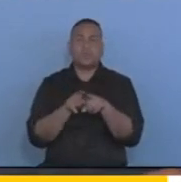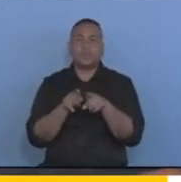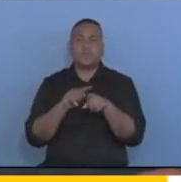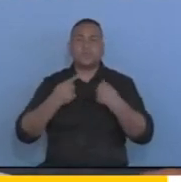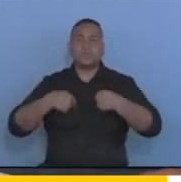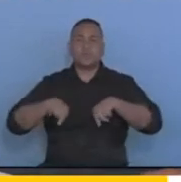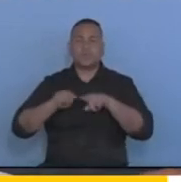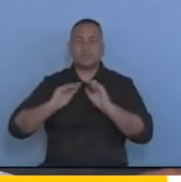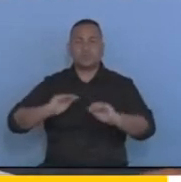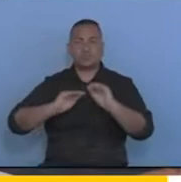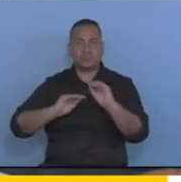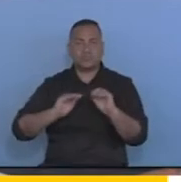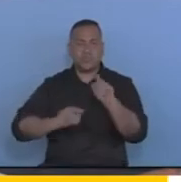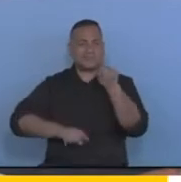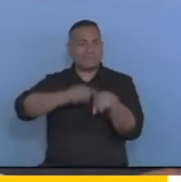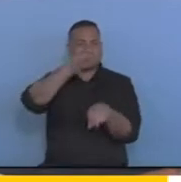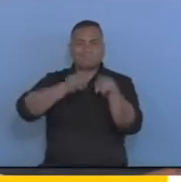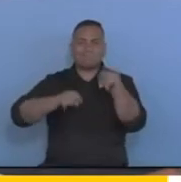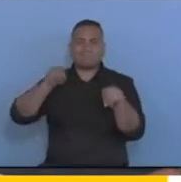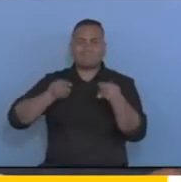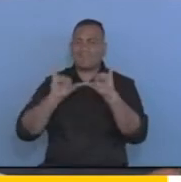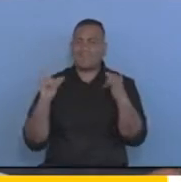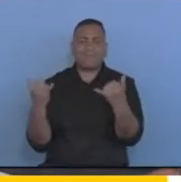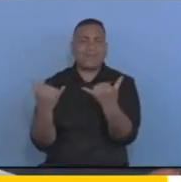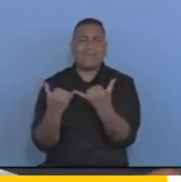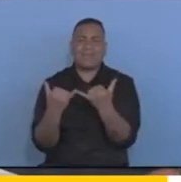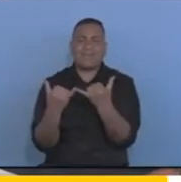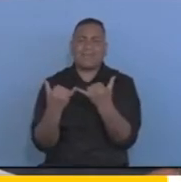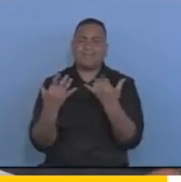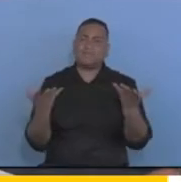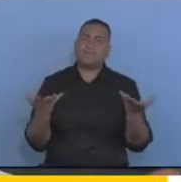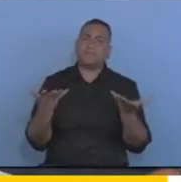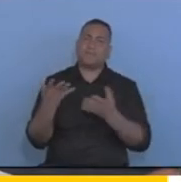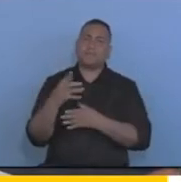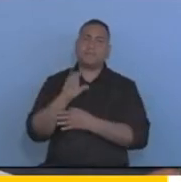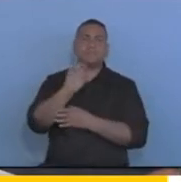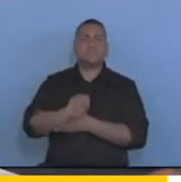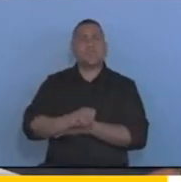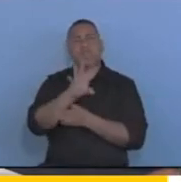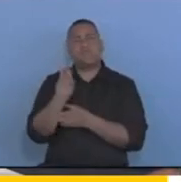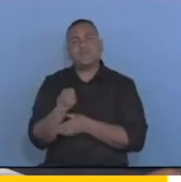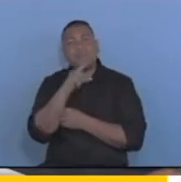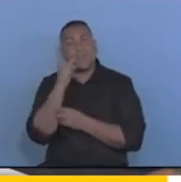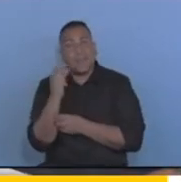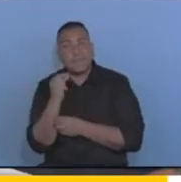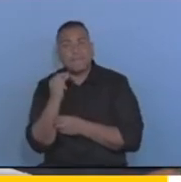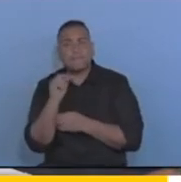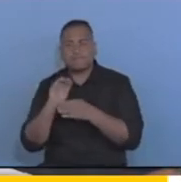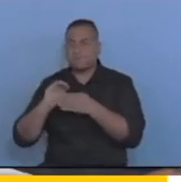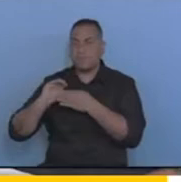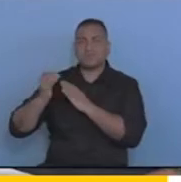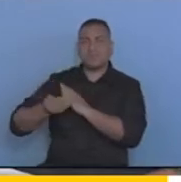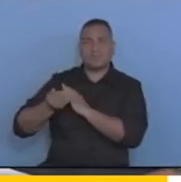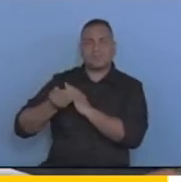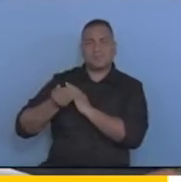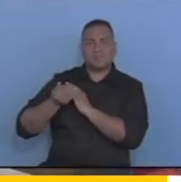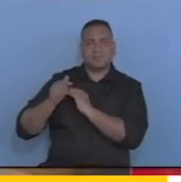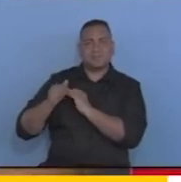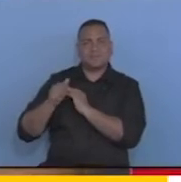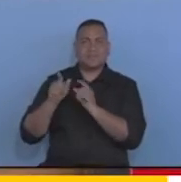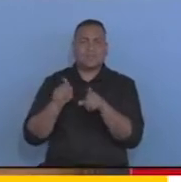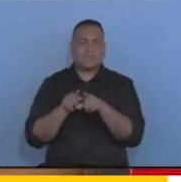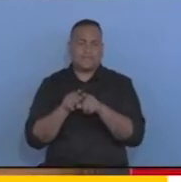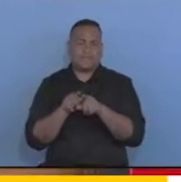various entities called South African Defense Force, National Defense Force. We are also training for the Department